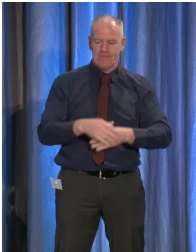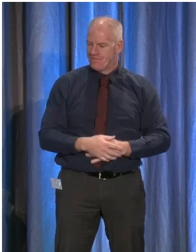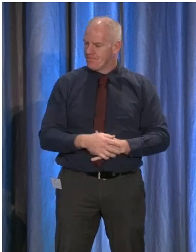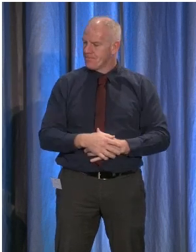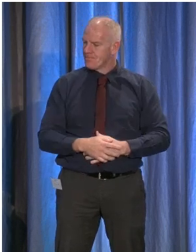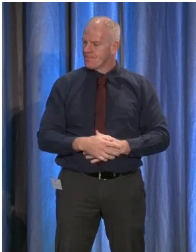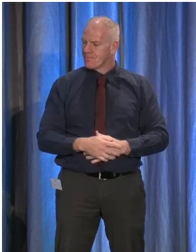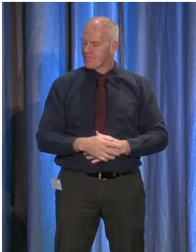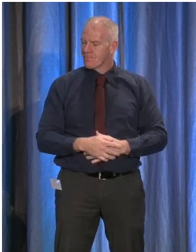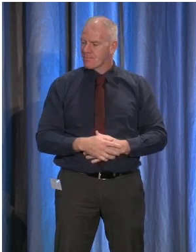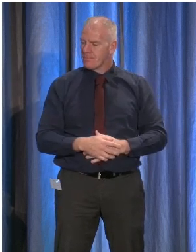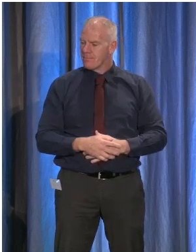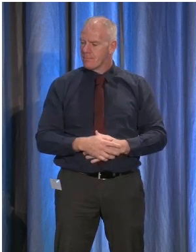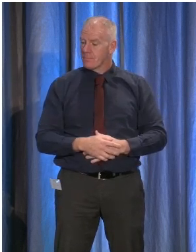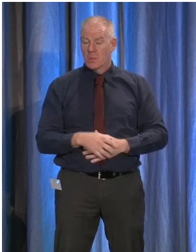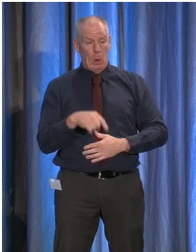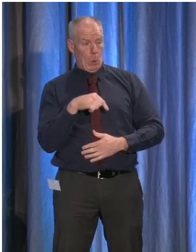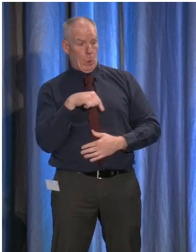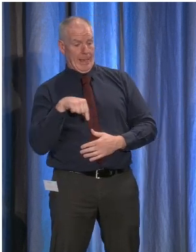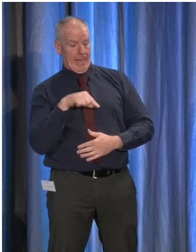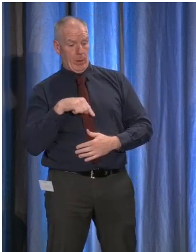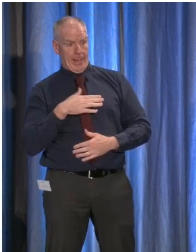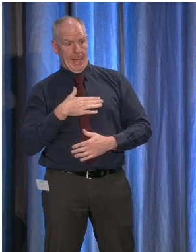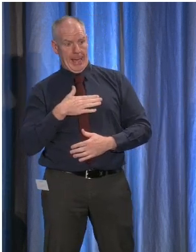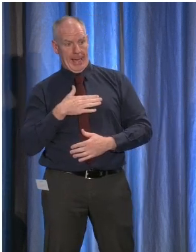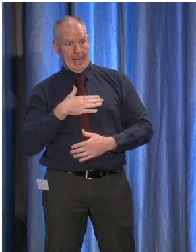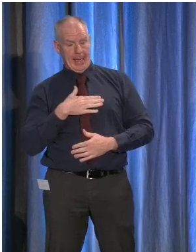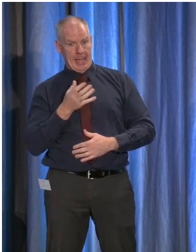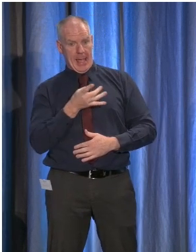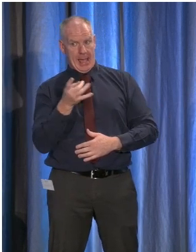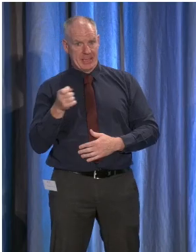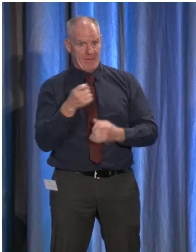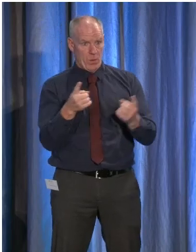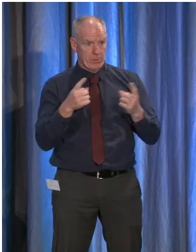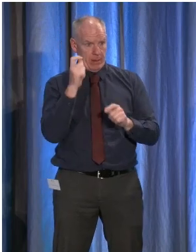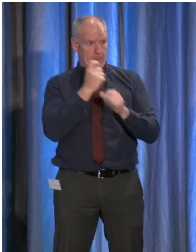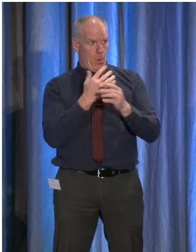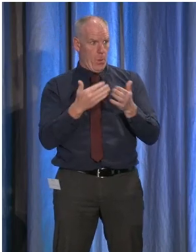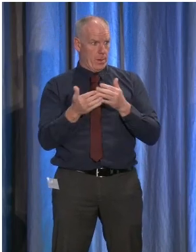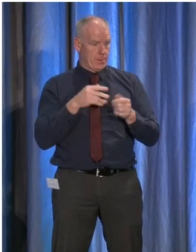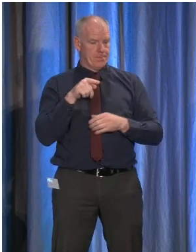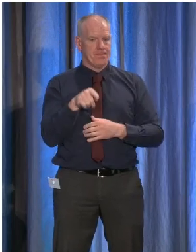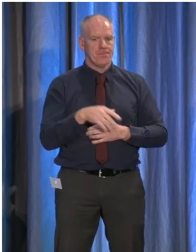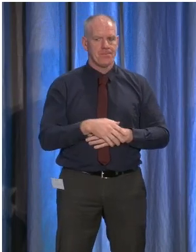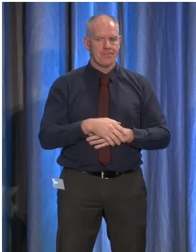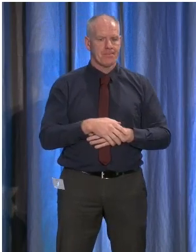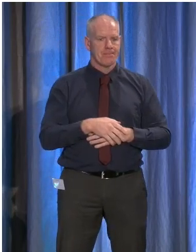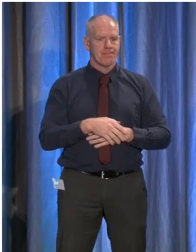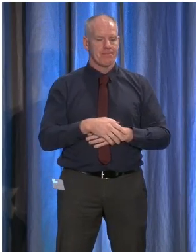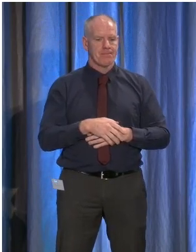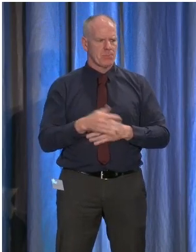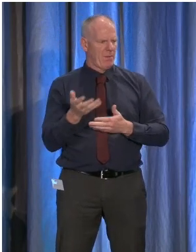The other thing that we would ask for everyone to think about is that in the